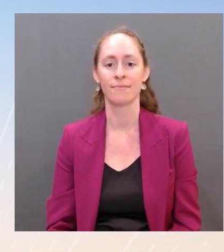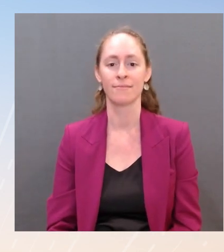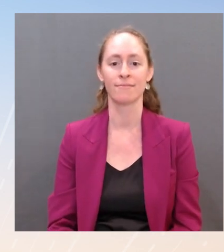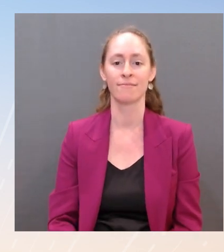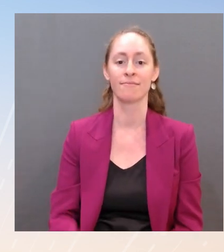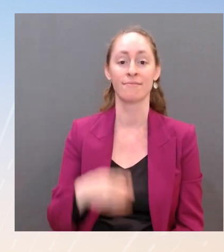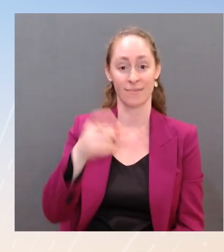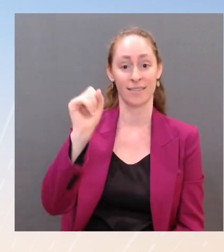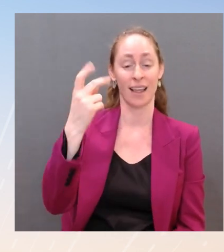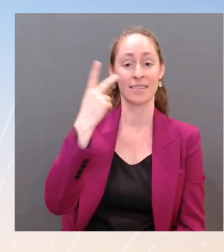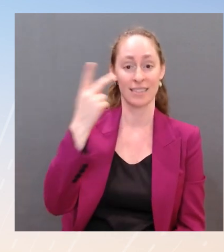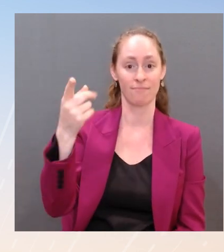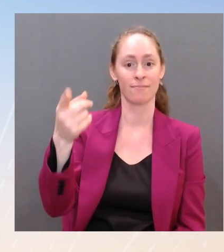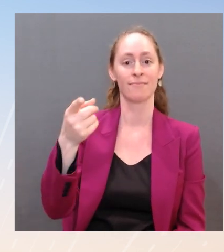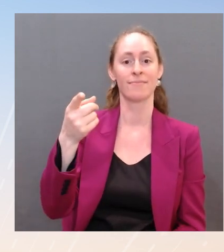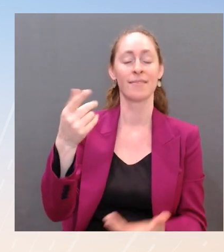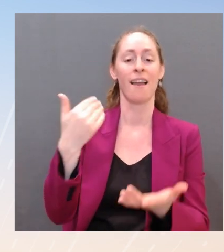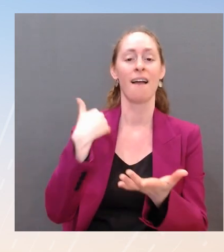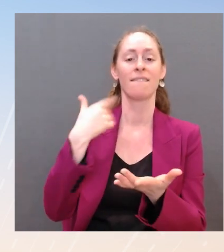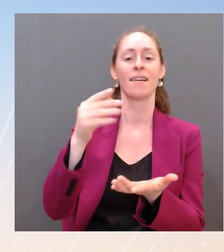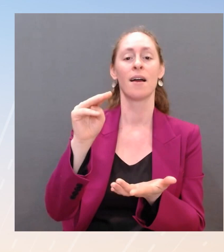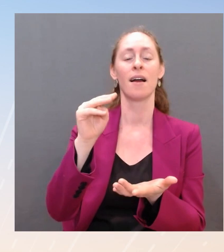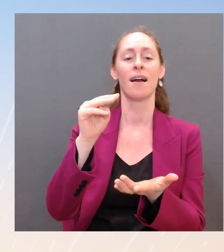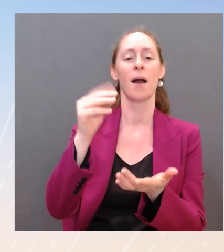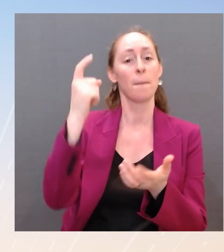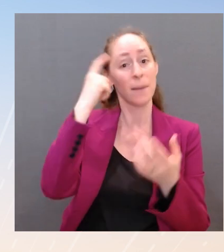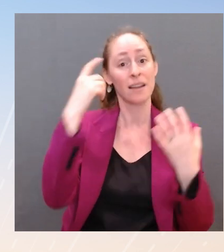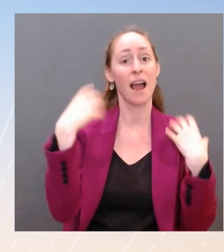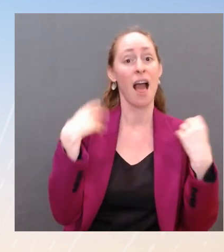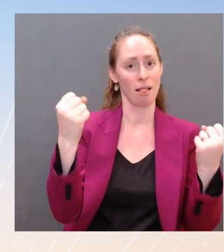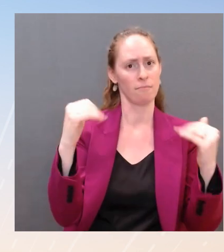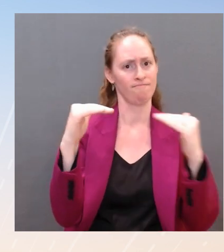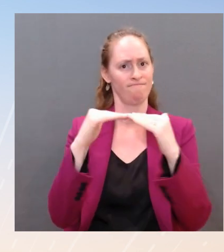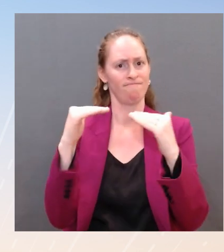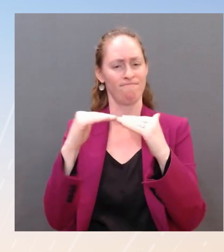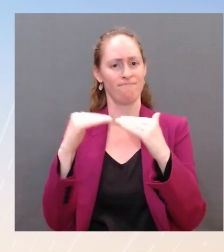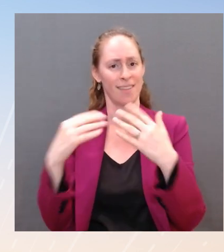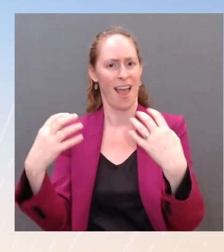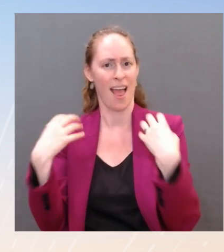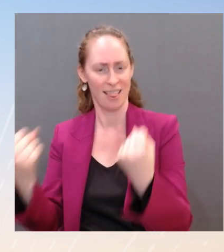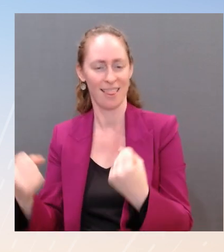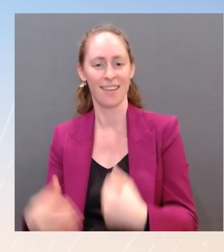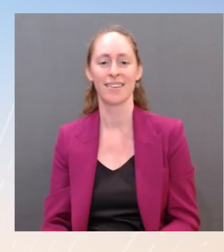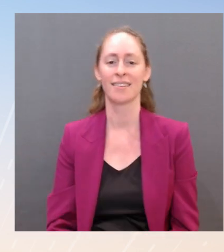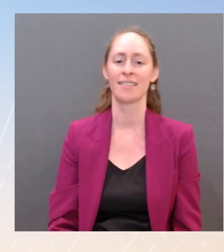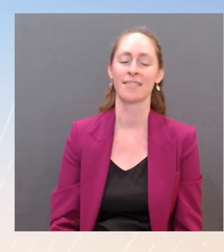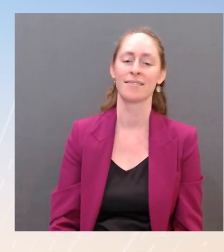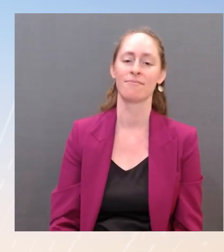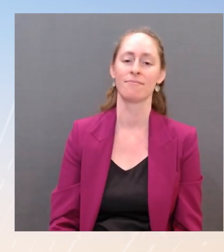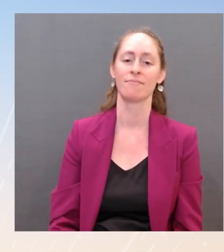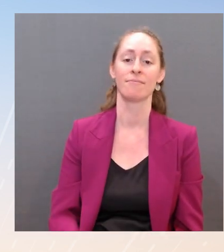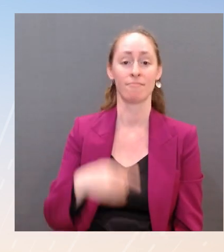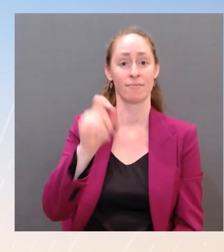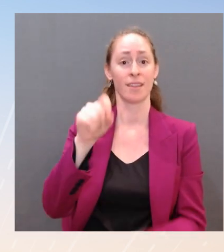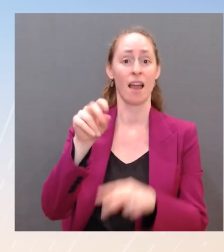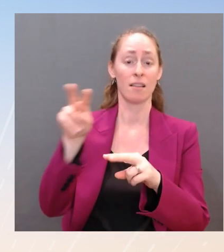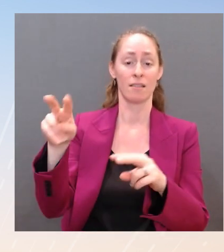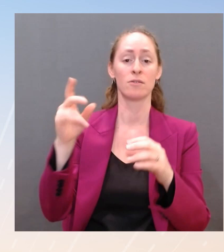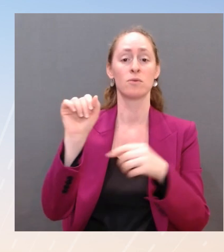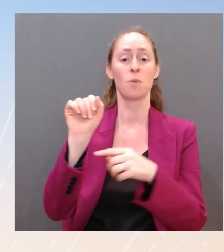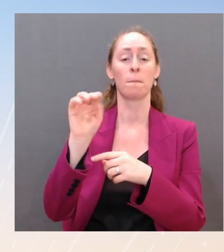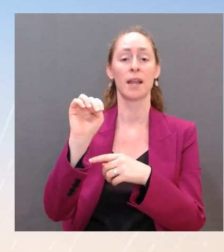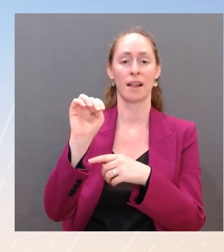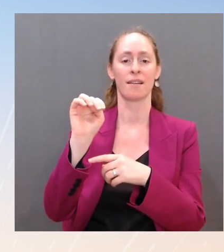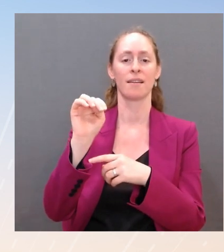what actions you're taking by using the hashtag mentalhealthaction. The Mental Health Action Forum wouldn't be possible without the support of